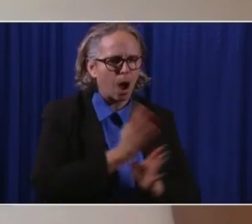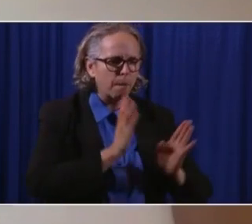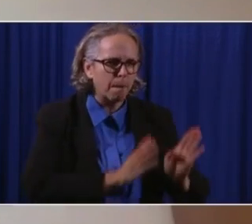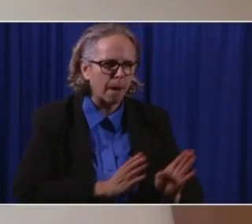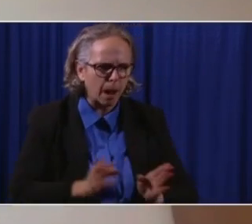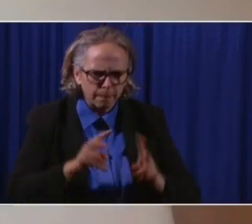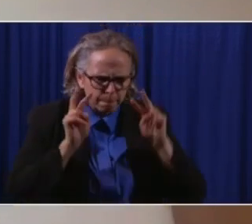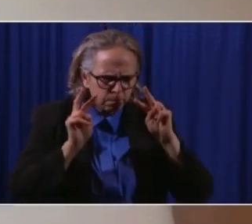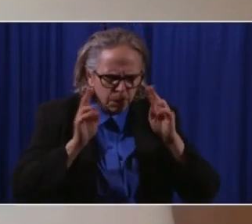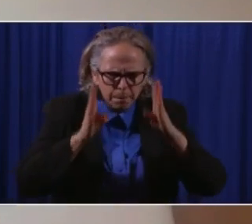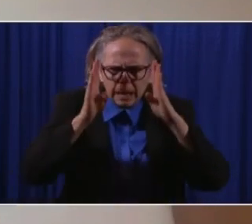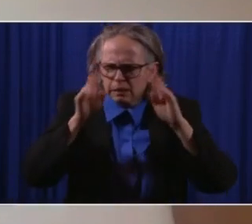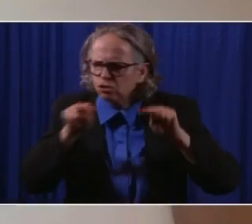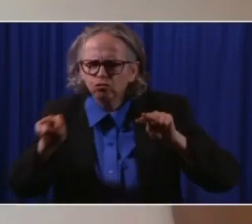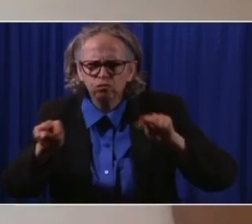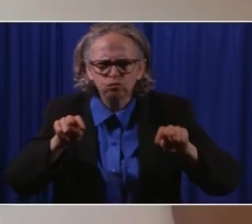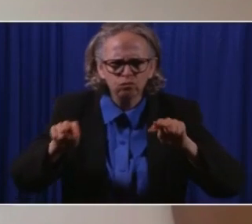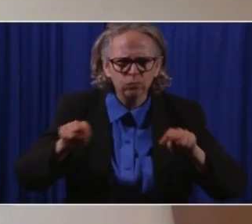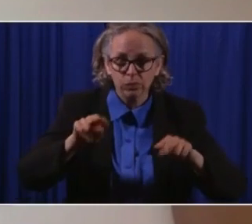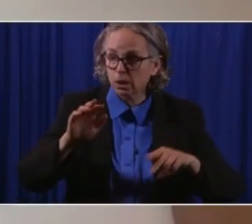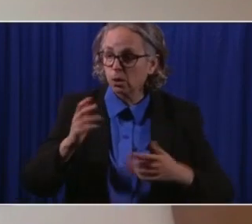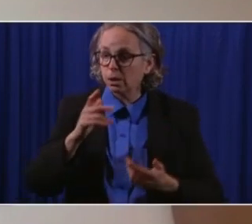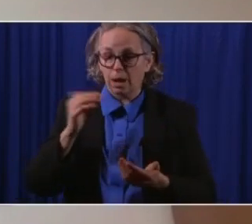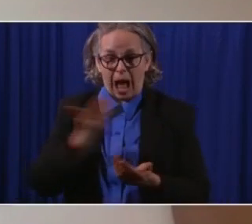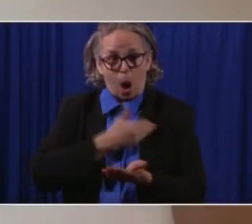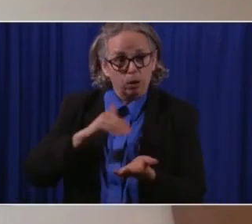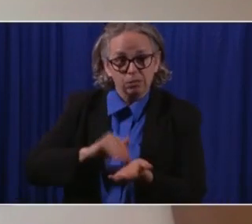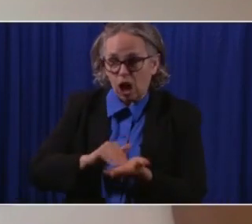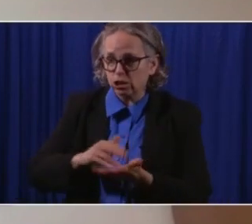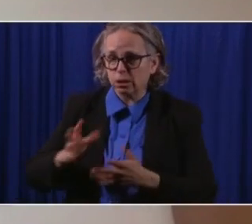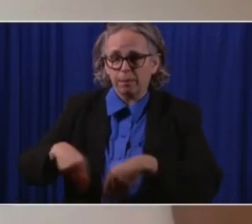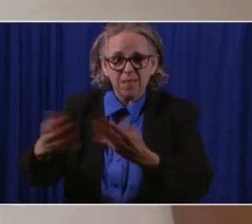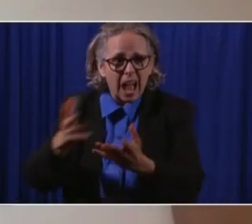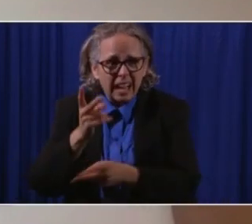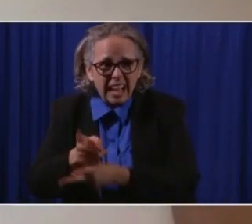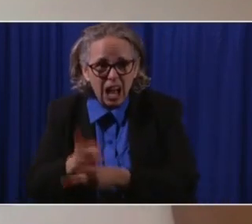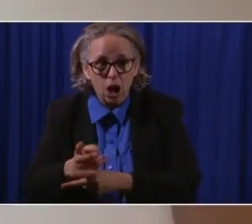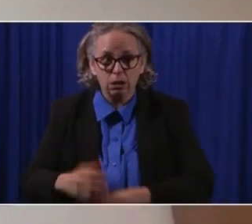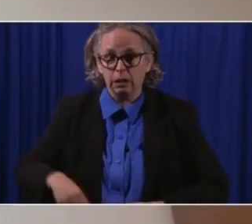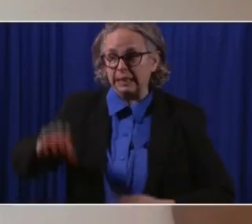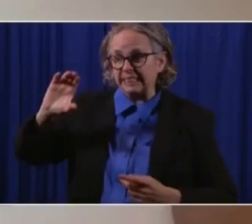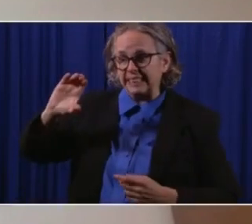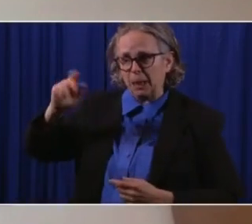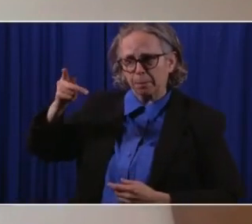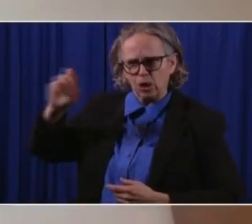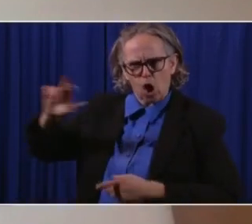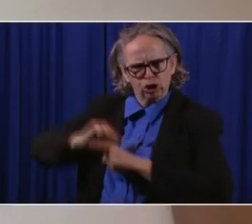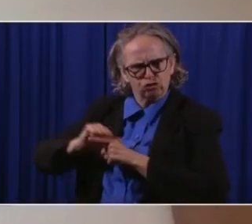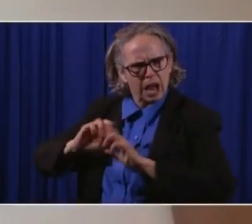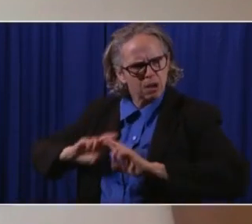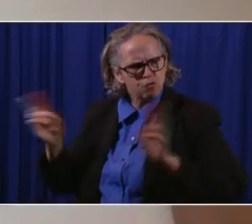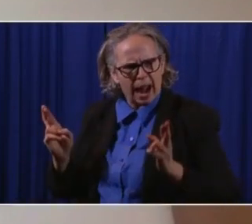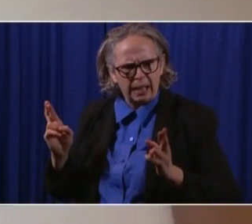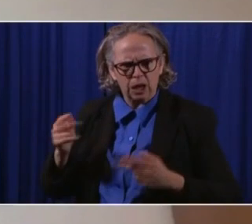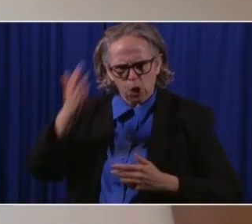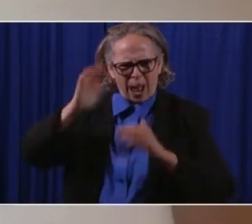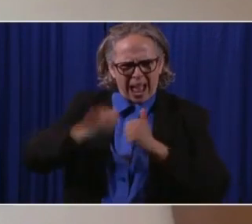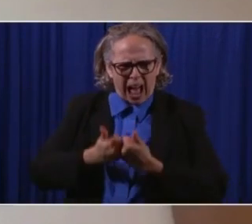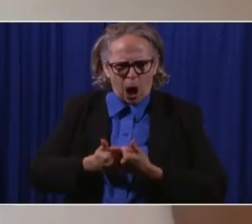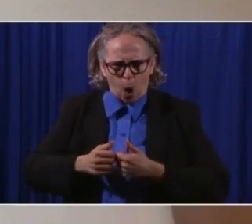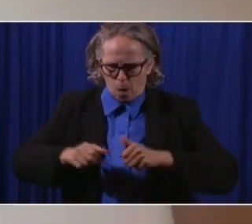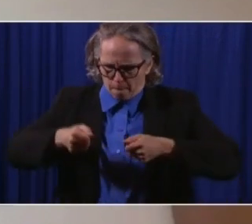excellent emergency care, our CPR training and the use of a automated external defibrillator are really the ways